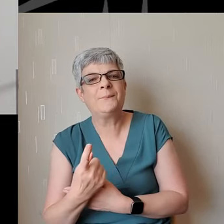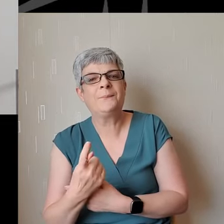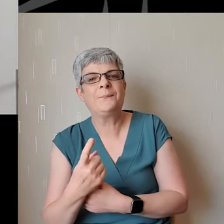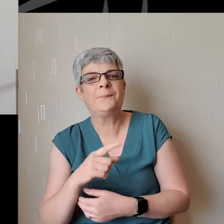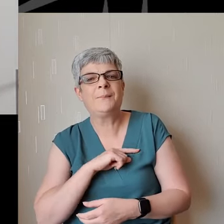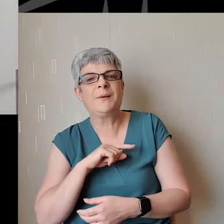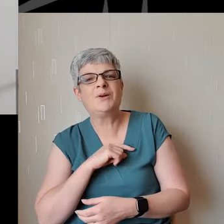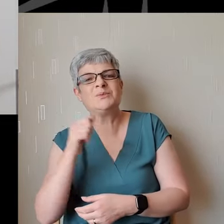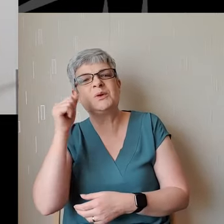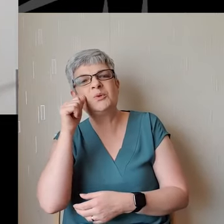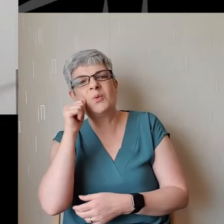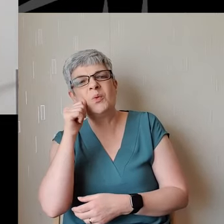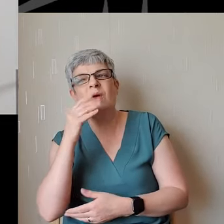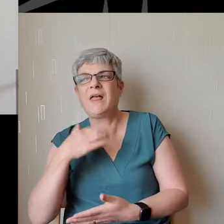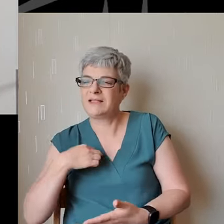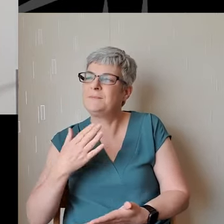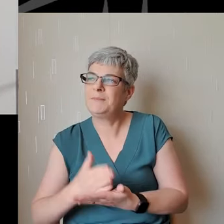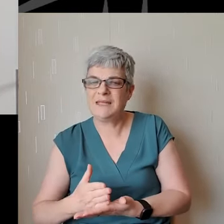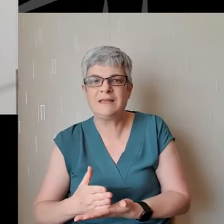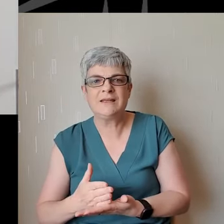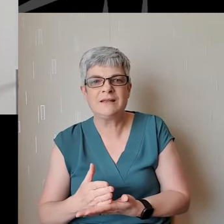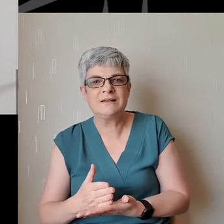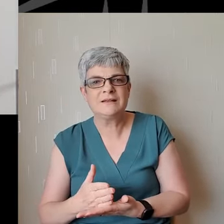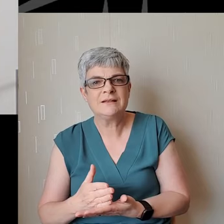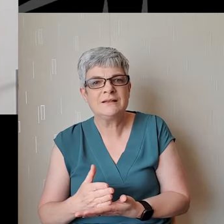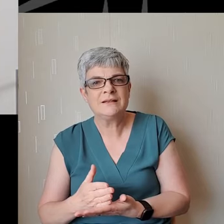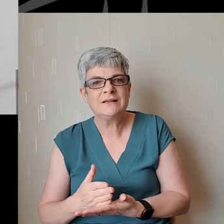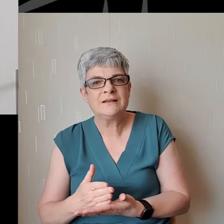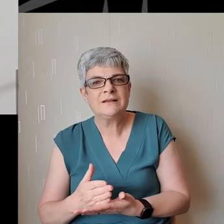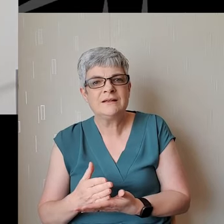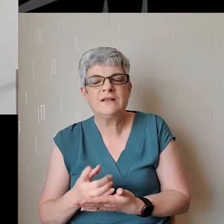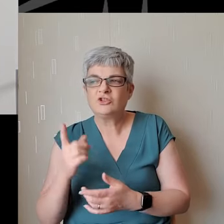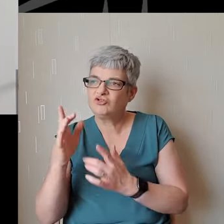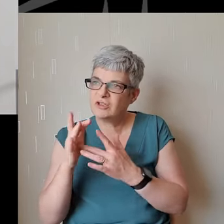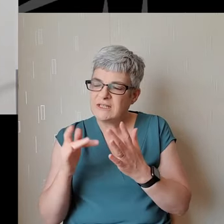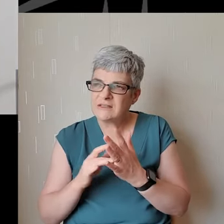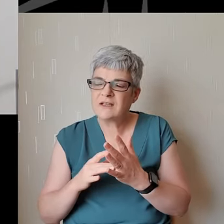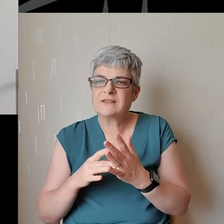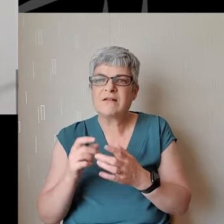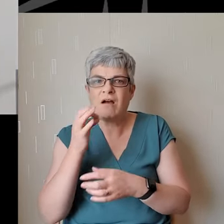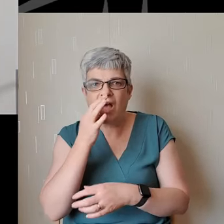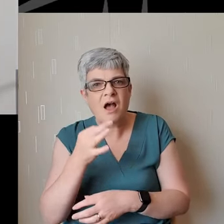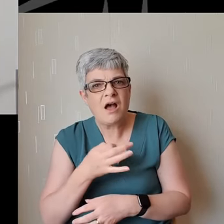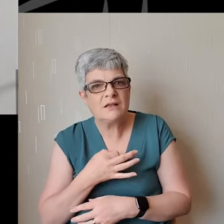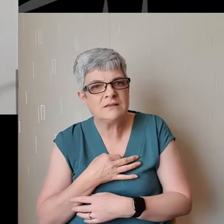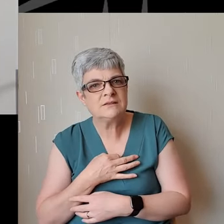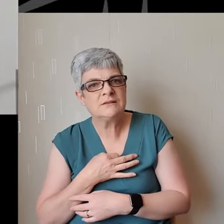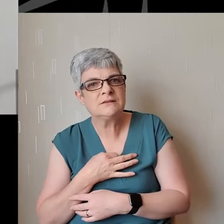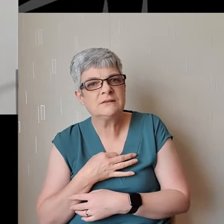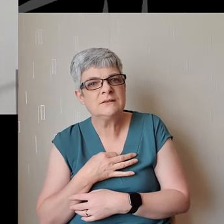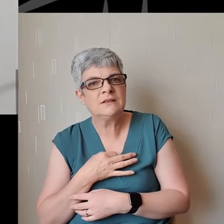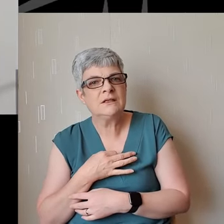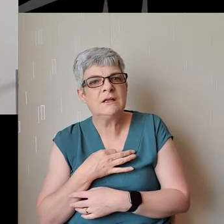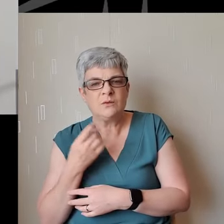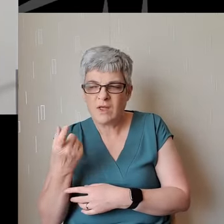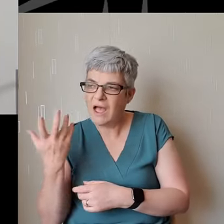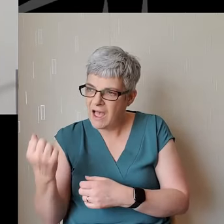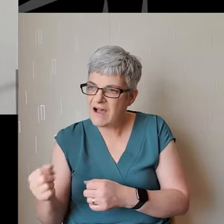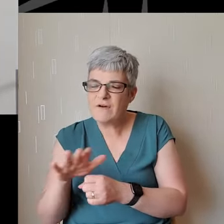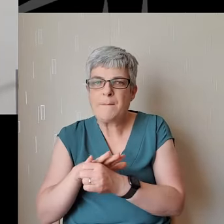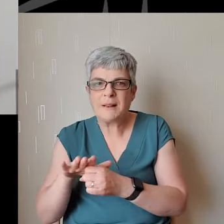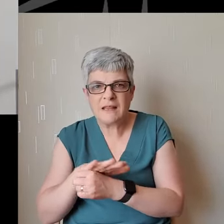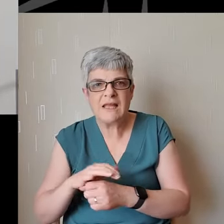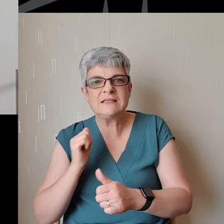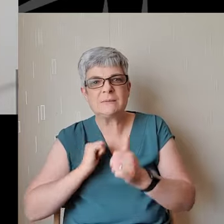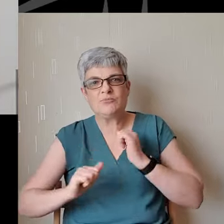we are, when we know that that's who the Jesus is who calls us, when we know that we are given that place and that privilege